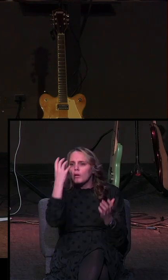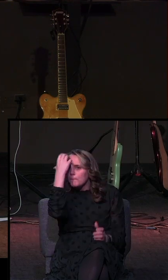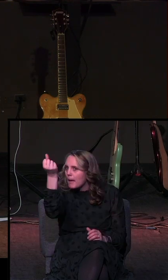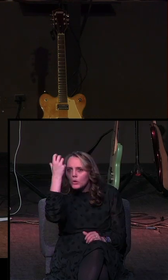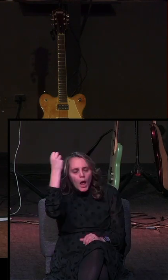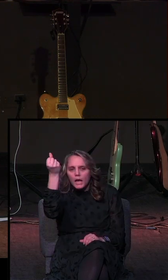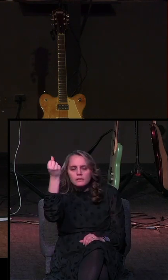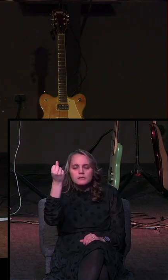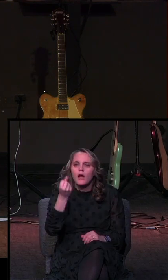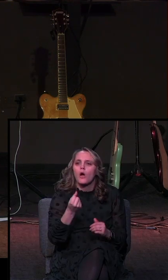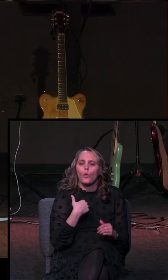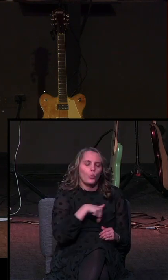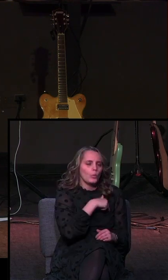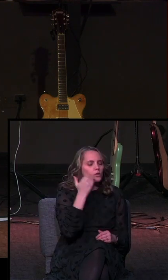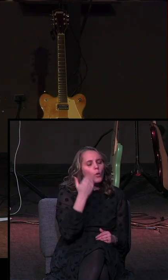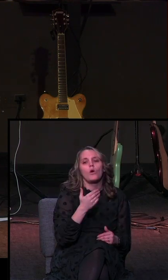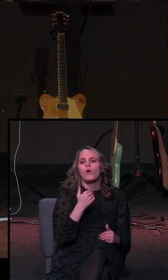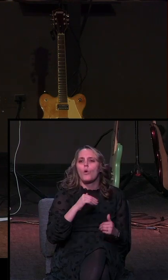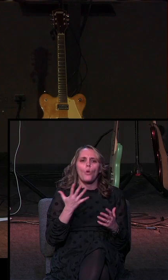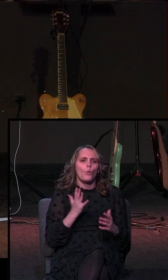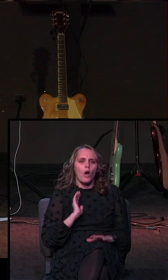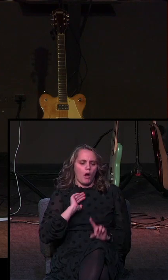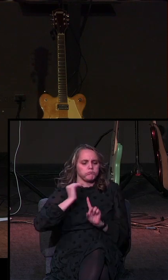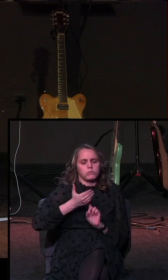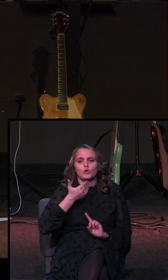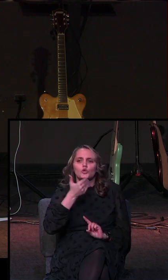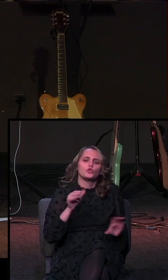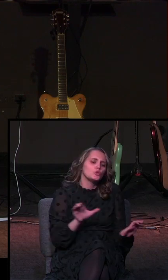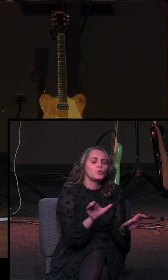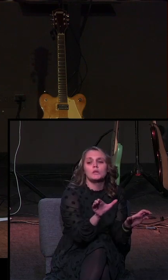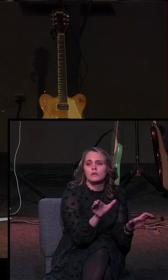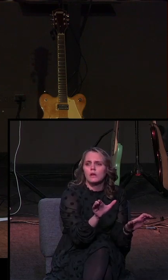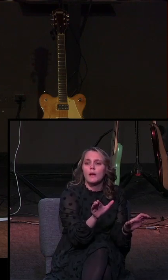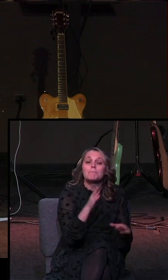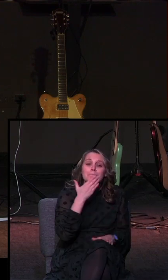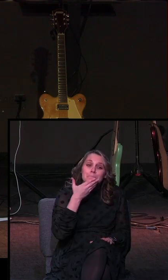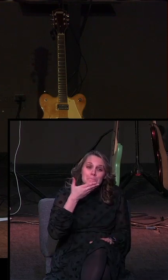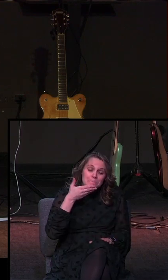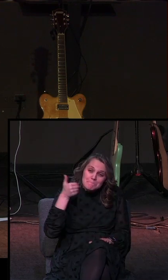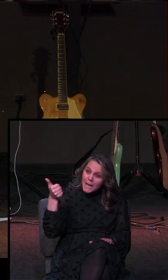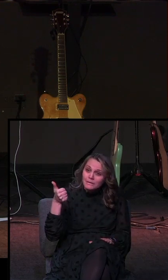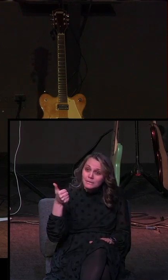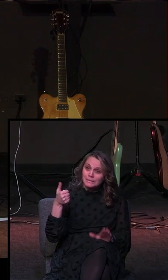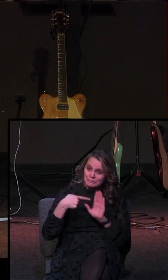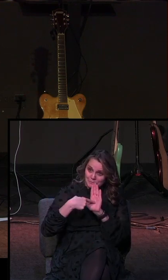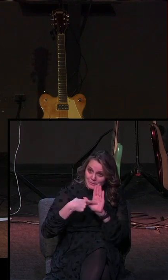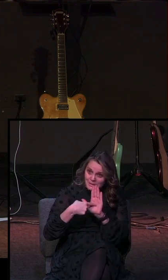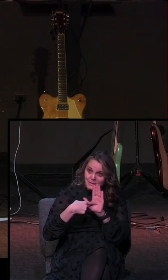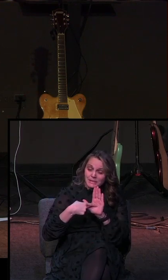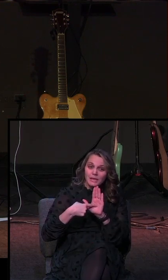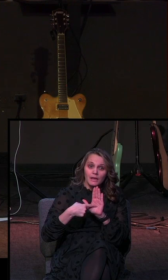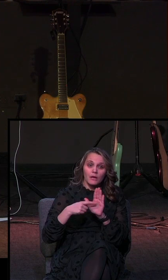It's not how good and moral a life we're living and all the good deeds that we could point to. The best indicator that we have embraced the gospel is our